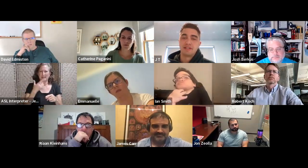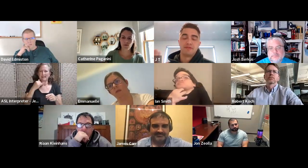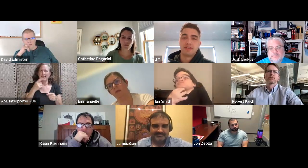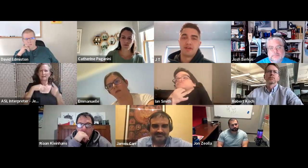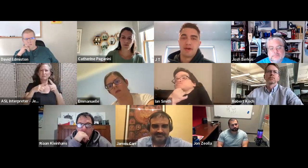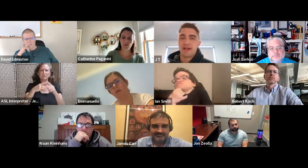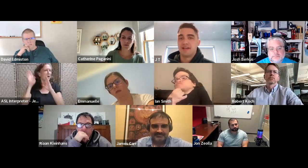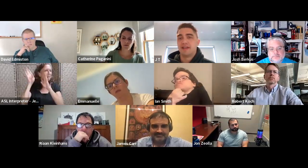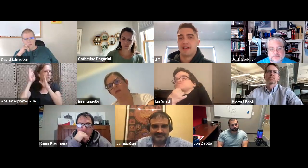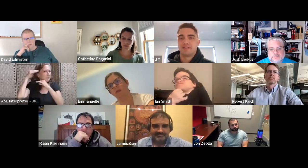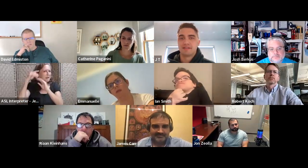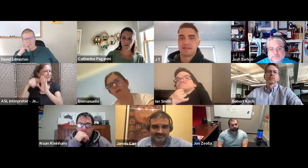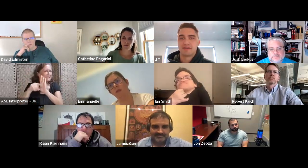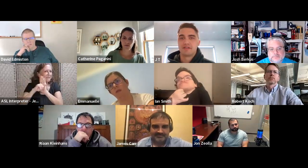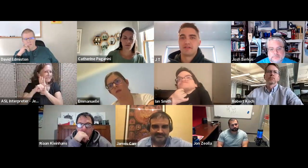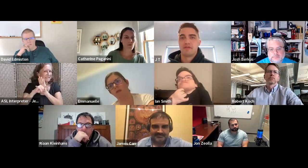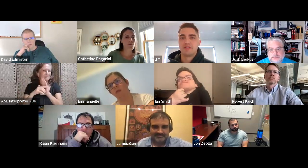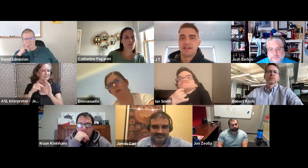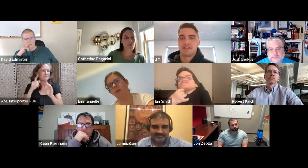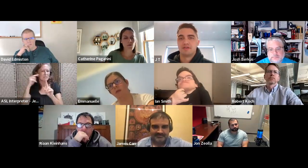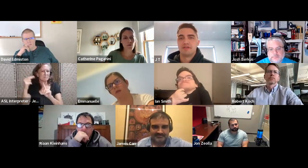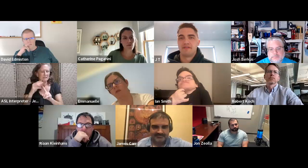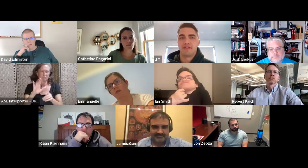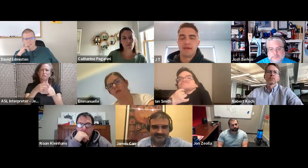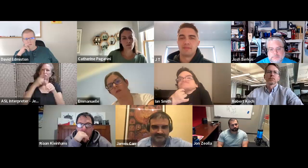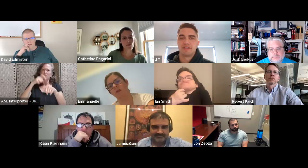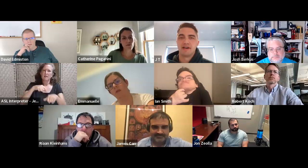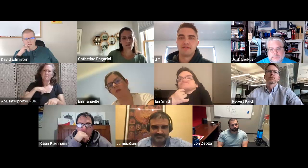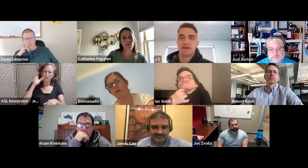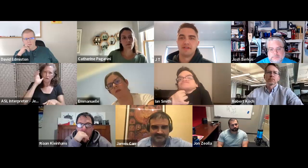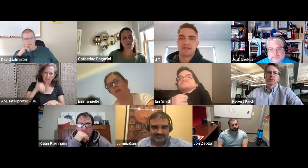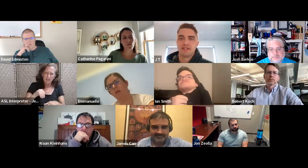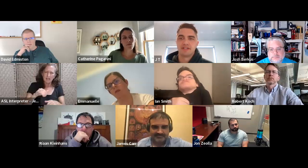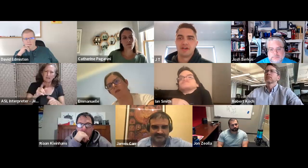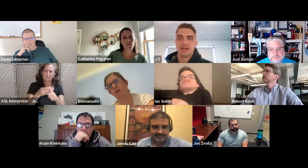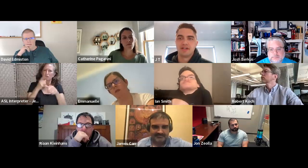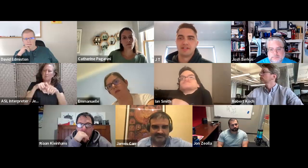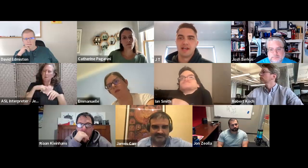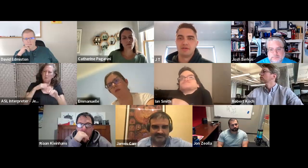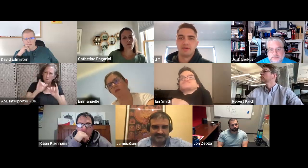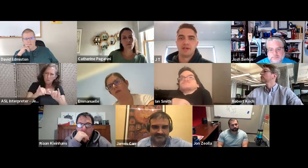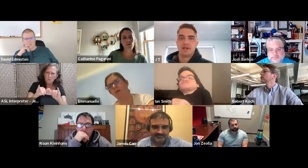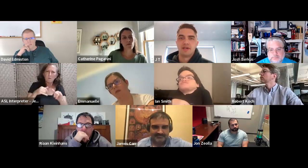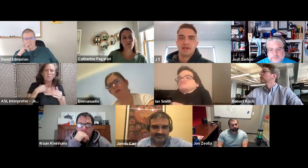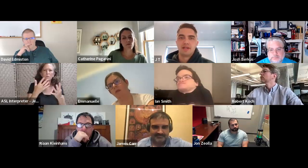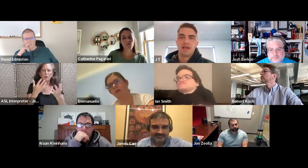perspective. And that's the first time I'd had that conversation or heard that feedback myself. So it's just trying to